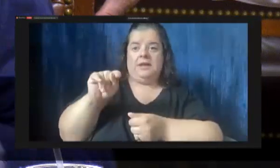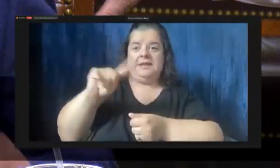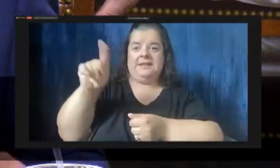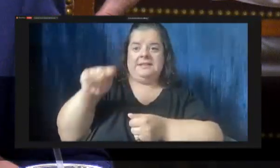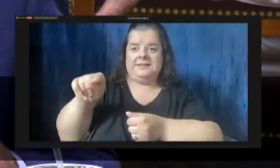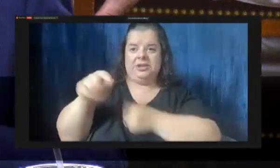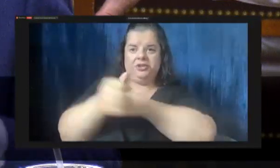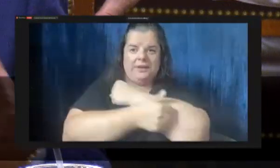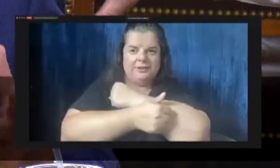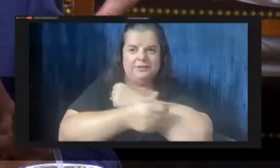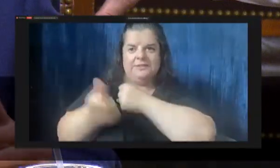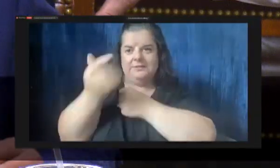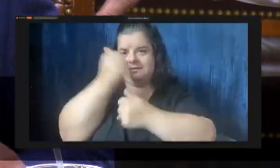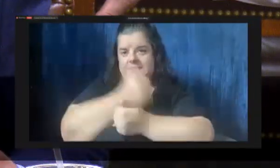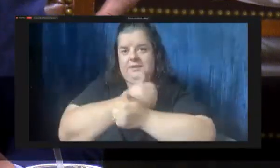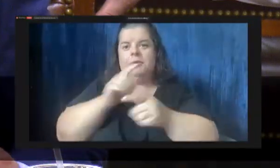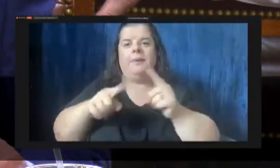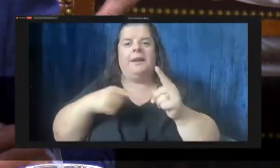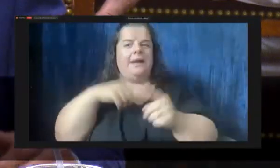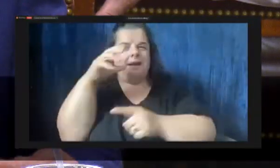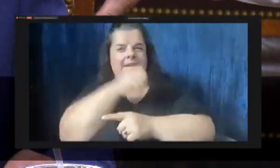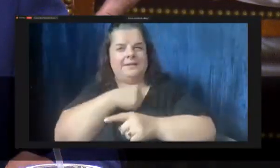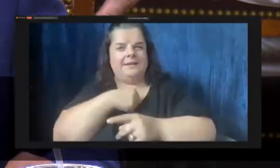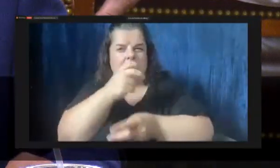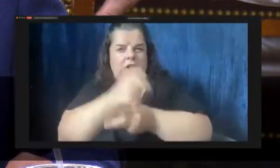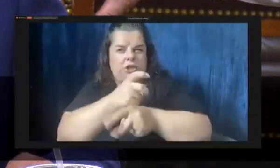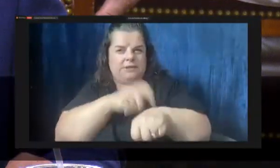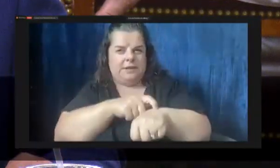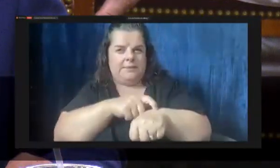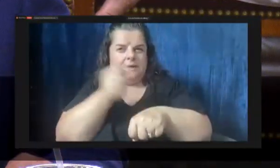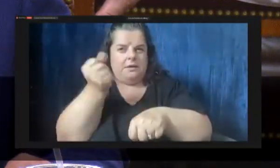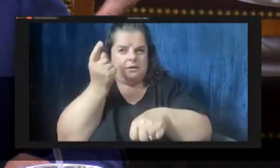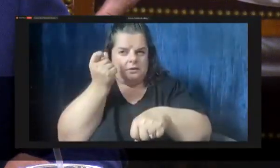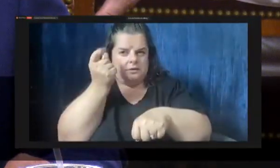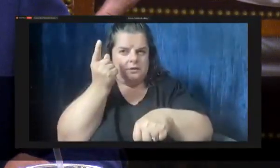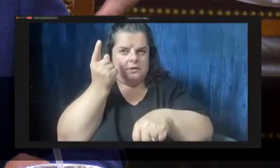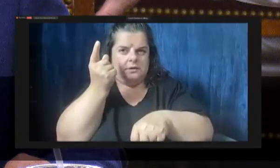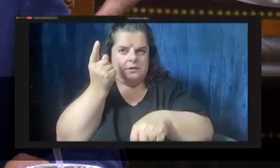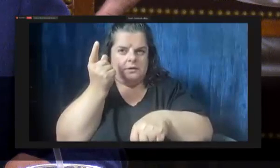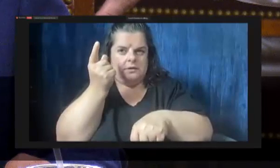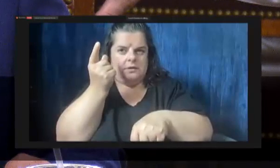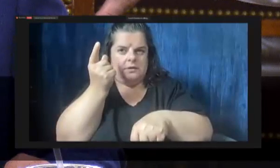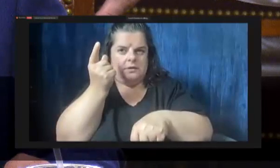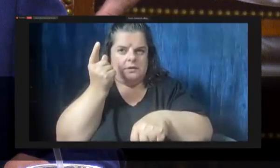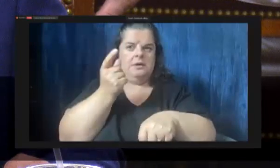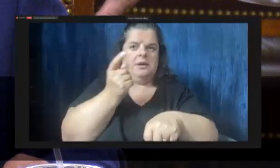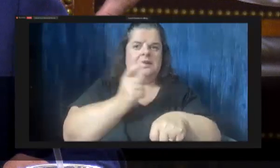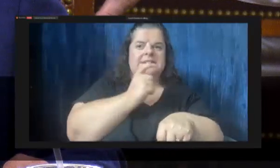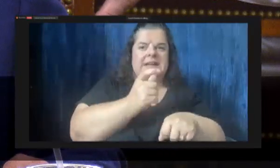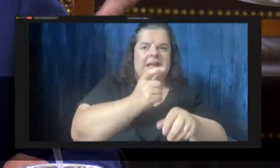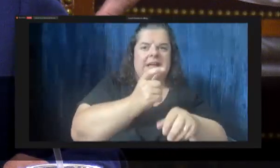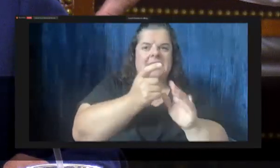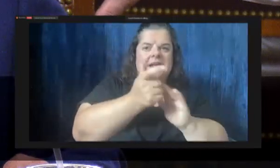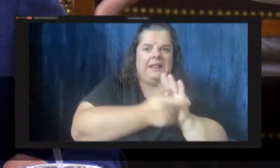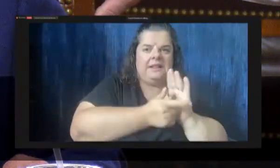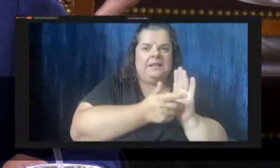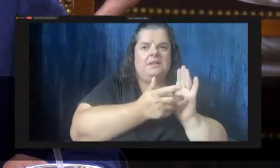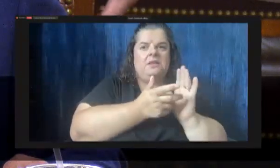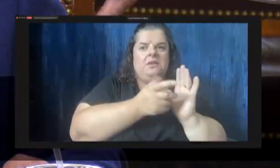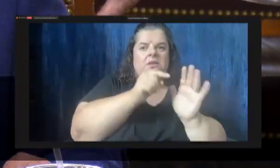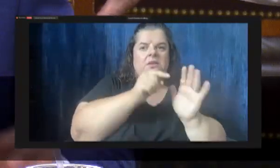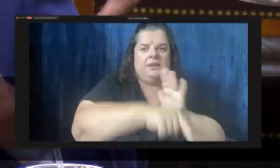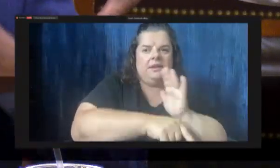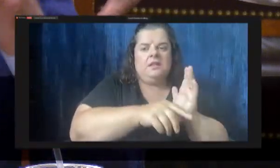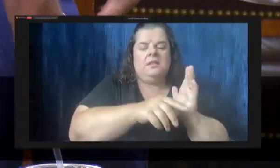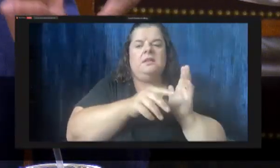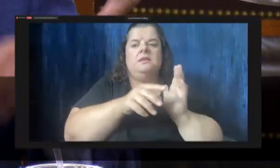So you know, so I guess I have a hard time with understanding non-lethal and the expense of it. Do you have any idea what would